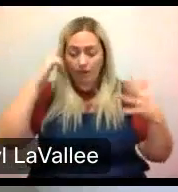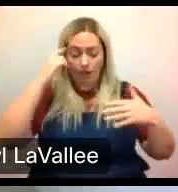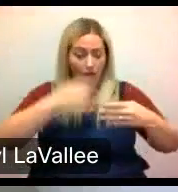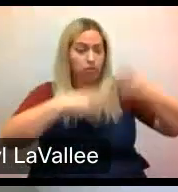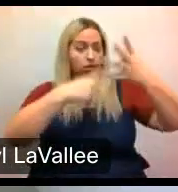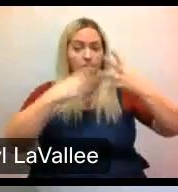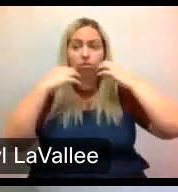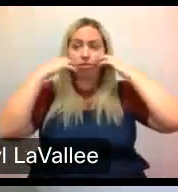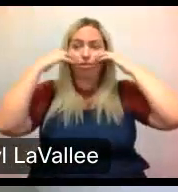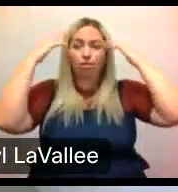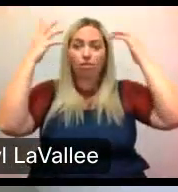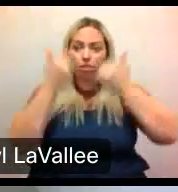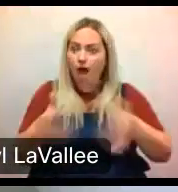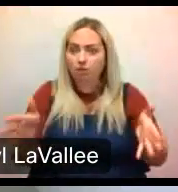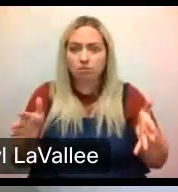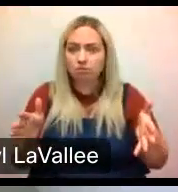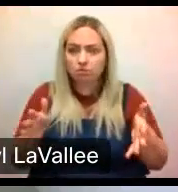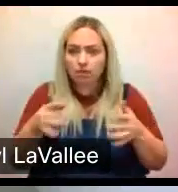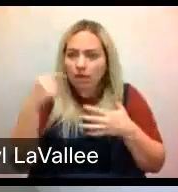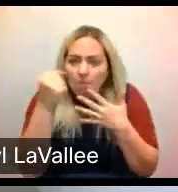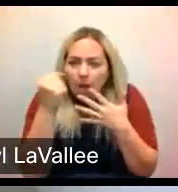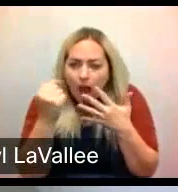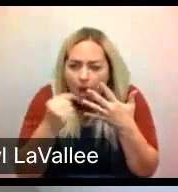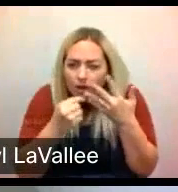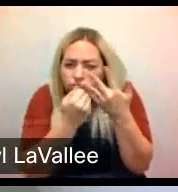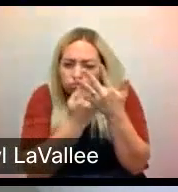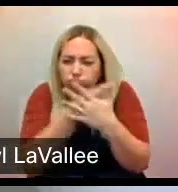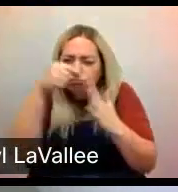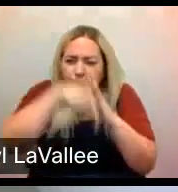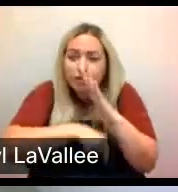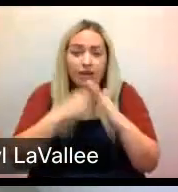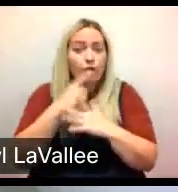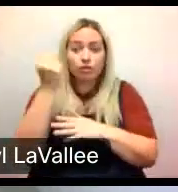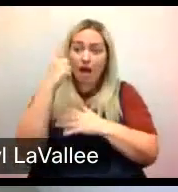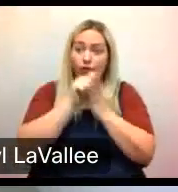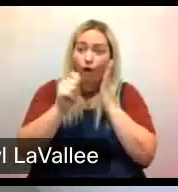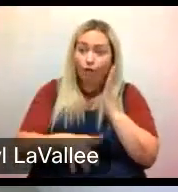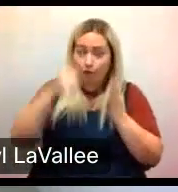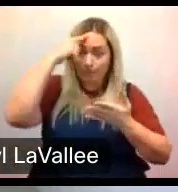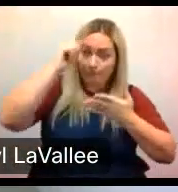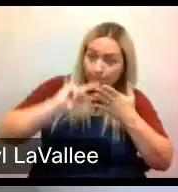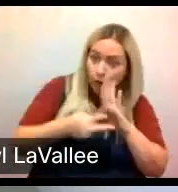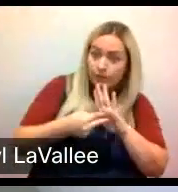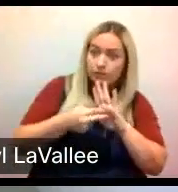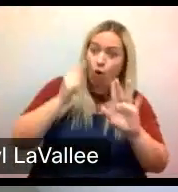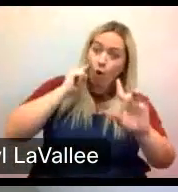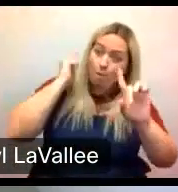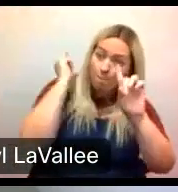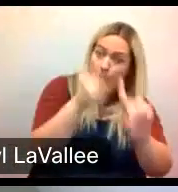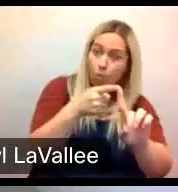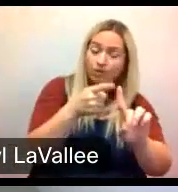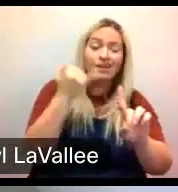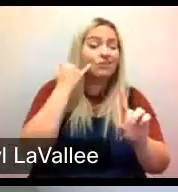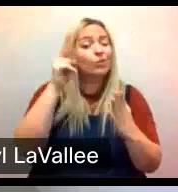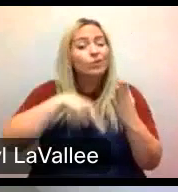details. So it can help us to focus on, if we understand the author's purpose or the author's point, if we're